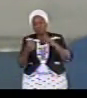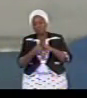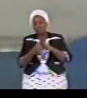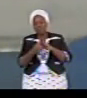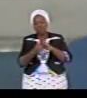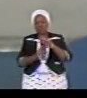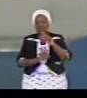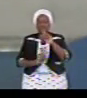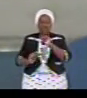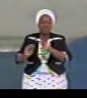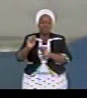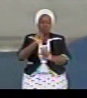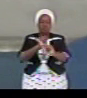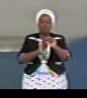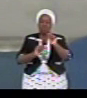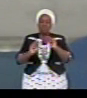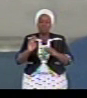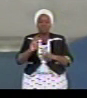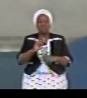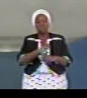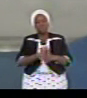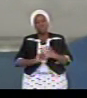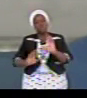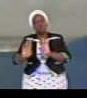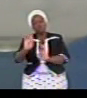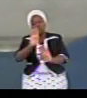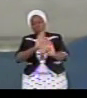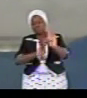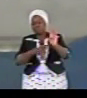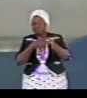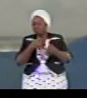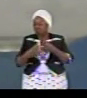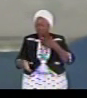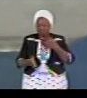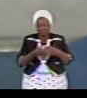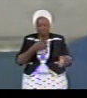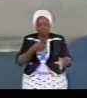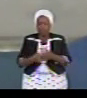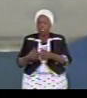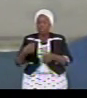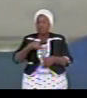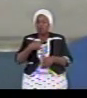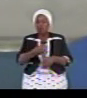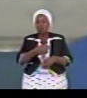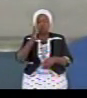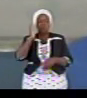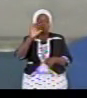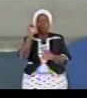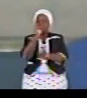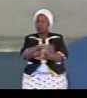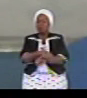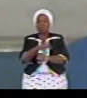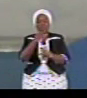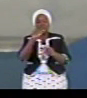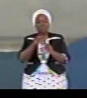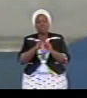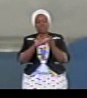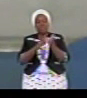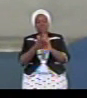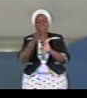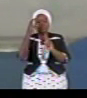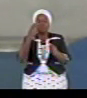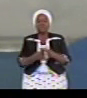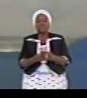tribulation, trouble, whatever, we will conquer in Jesus' name.